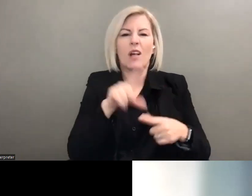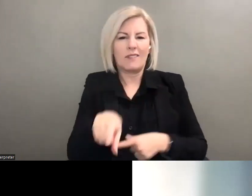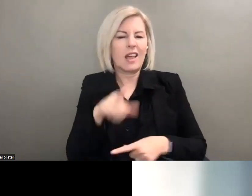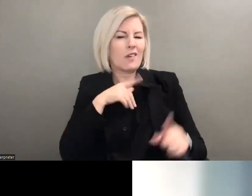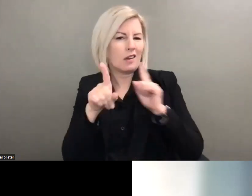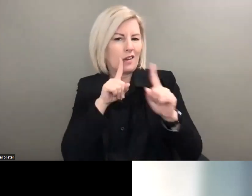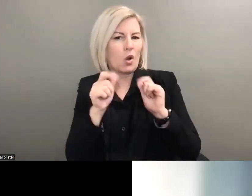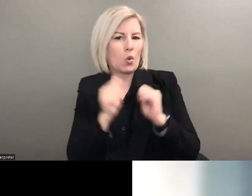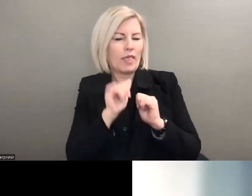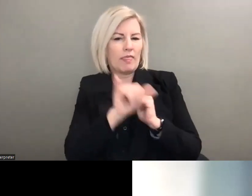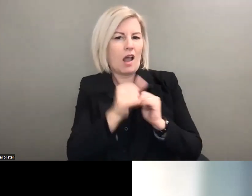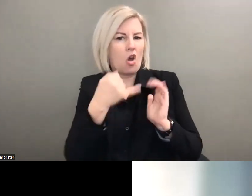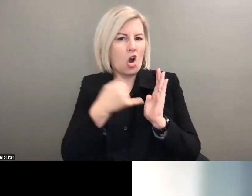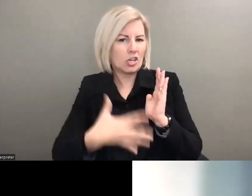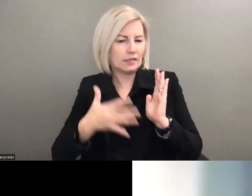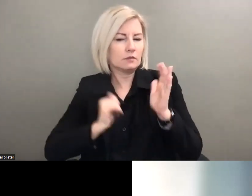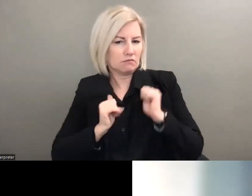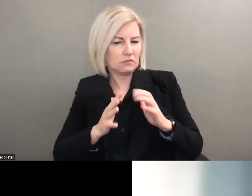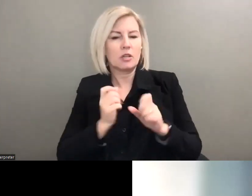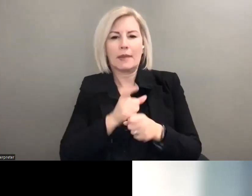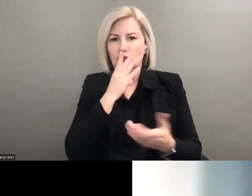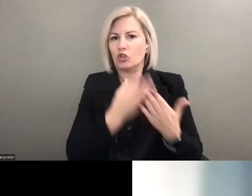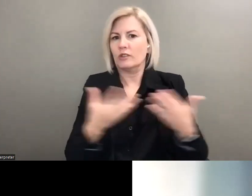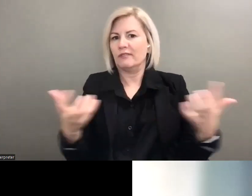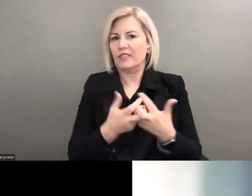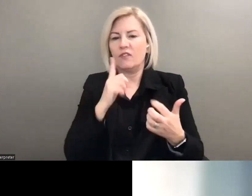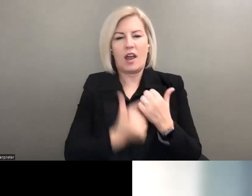with the proposed artist to make sure that it's a good fit for all parties.